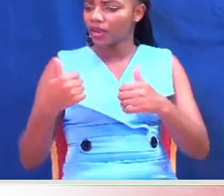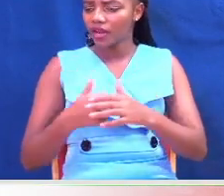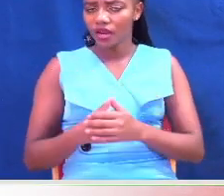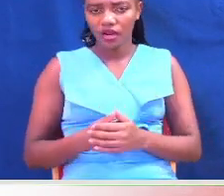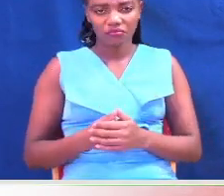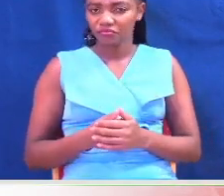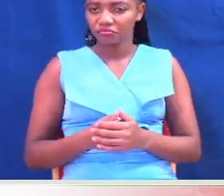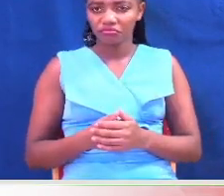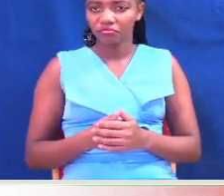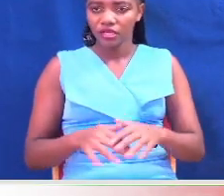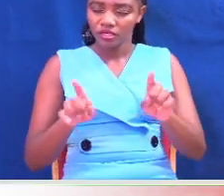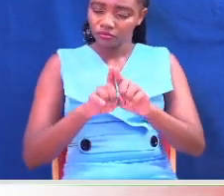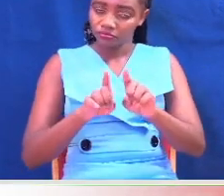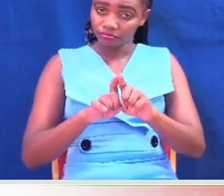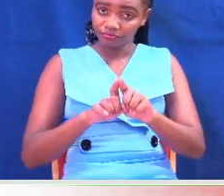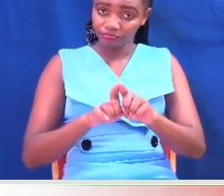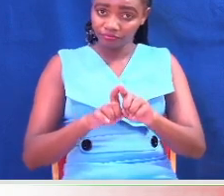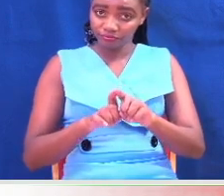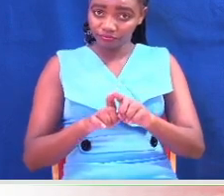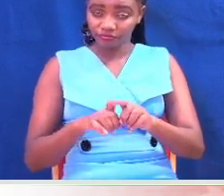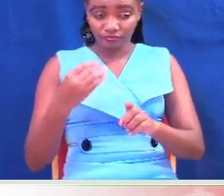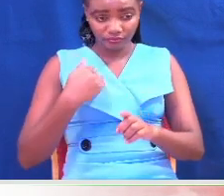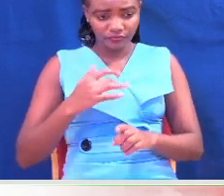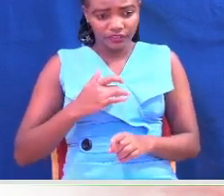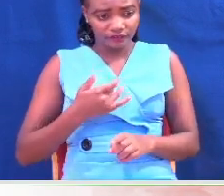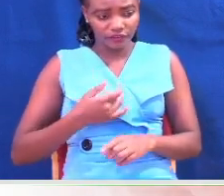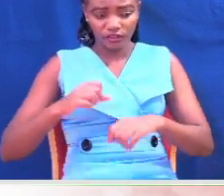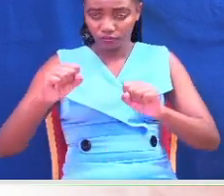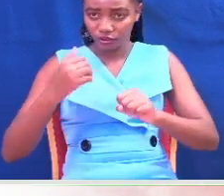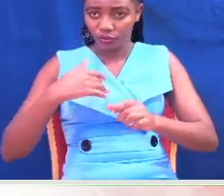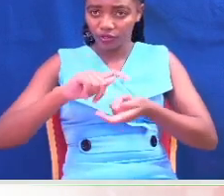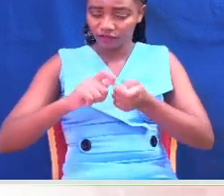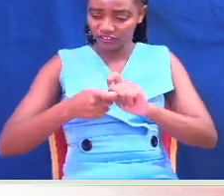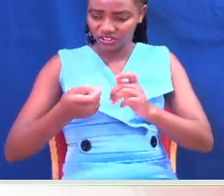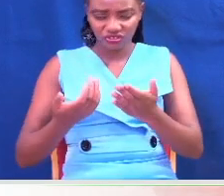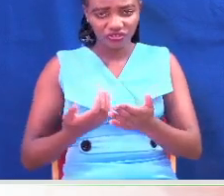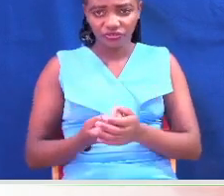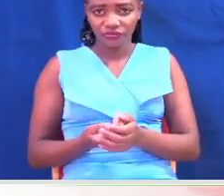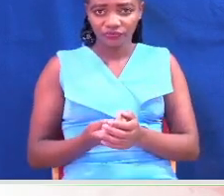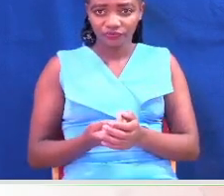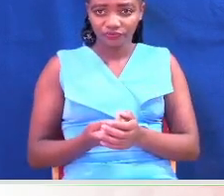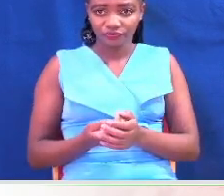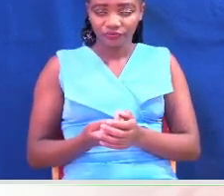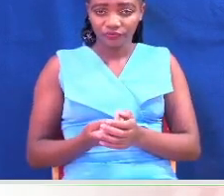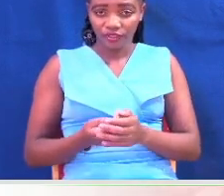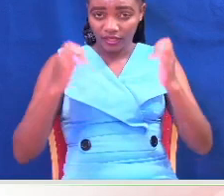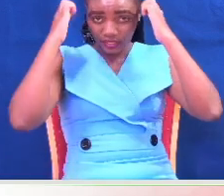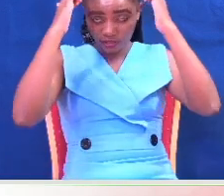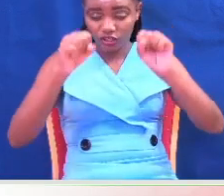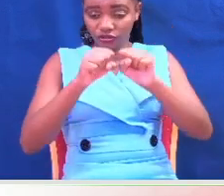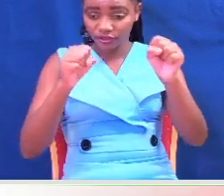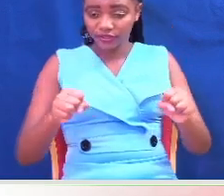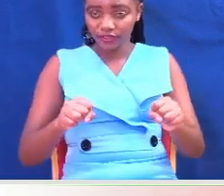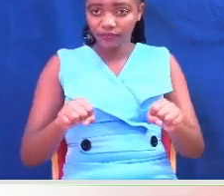and are also able to support that there is need for a radical shift, a radical change in the training system, whereby we